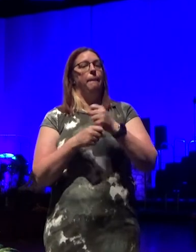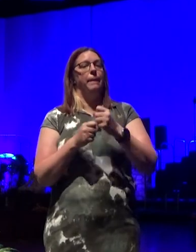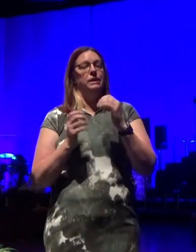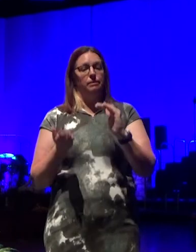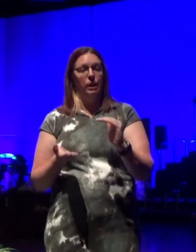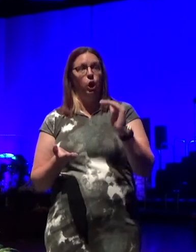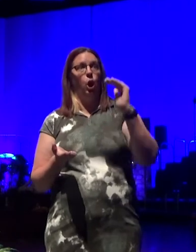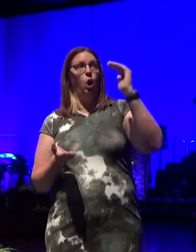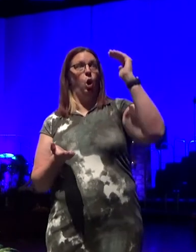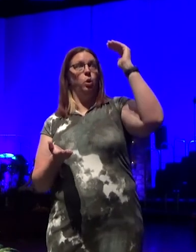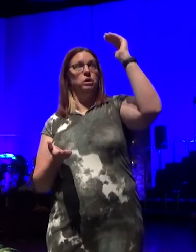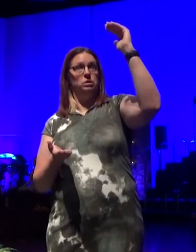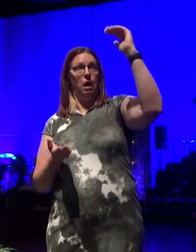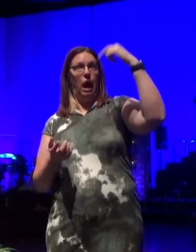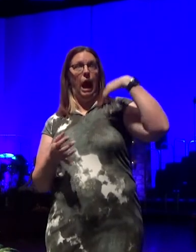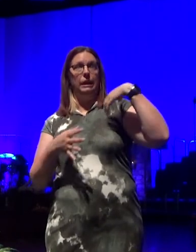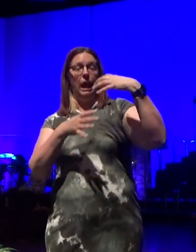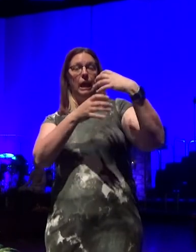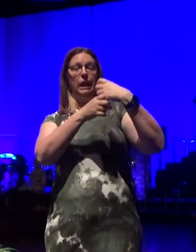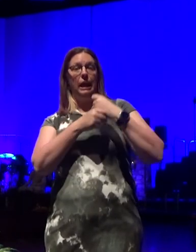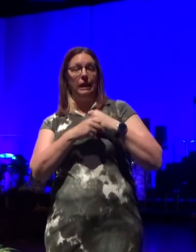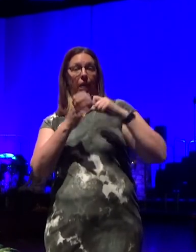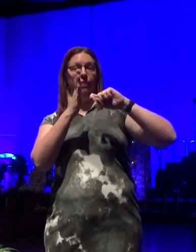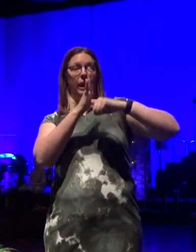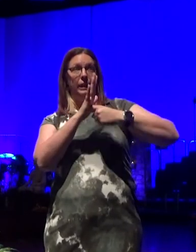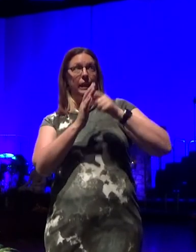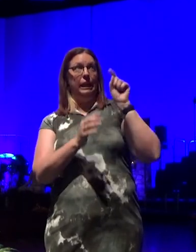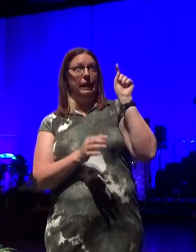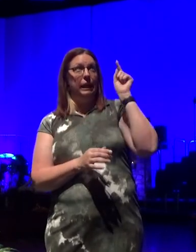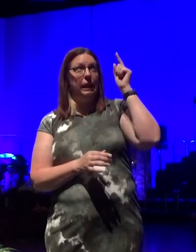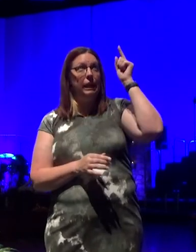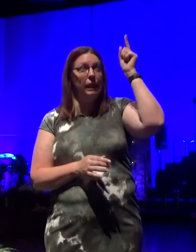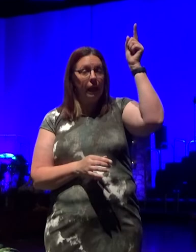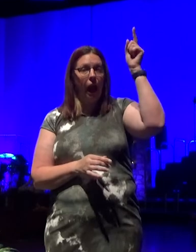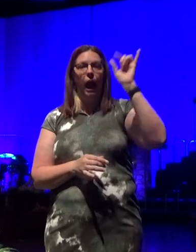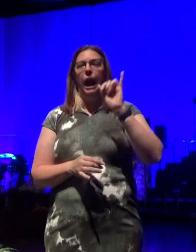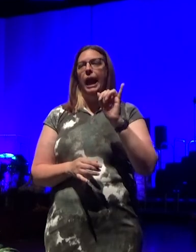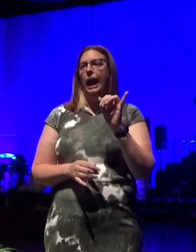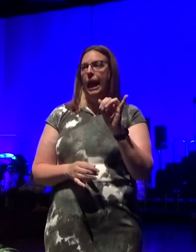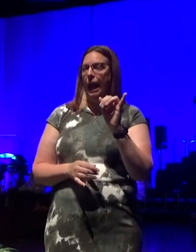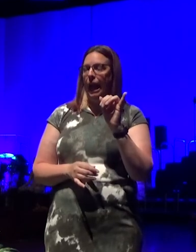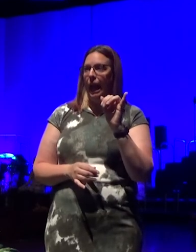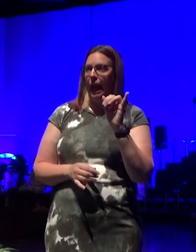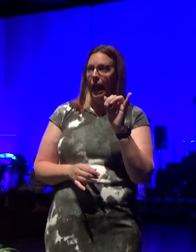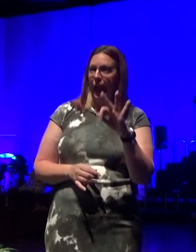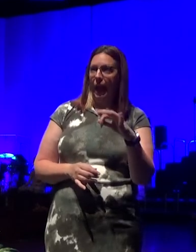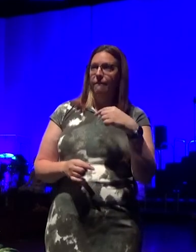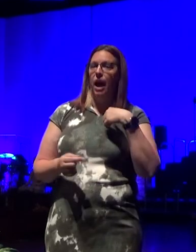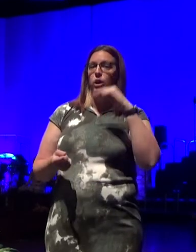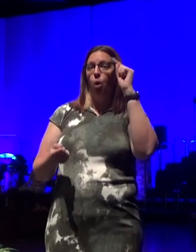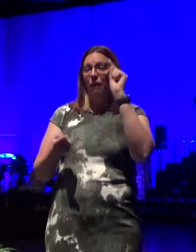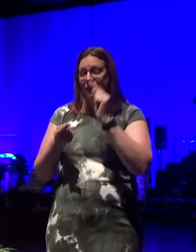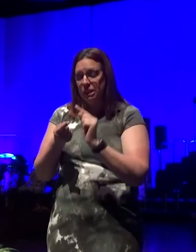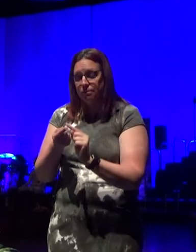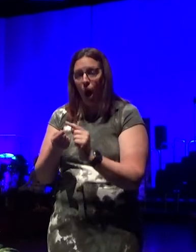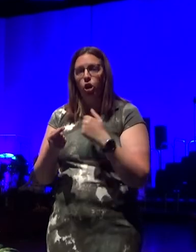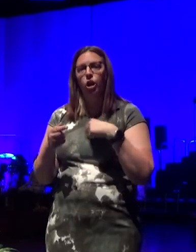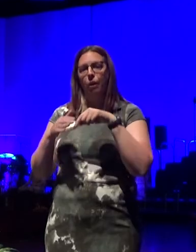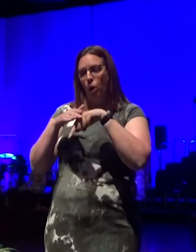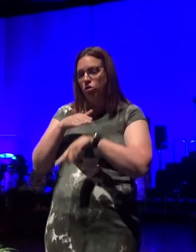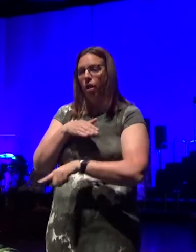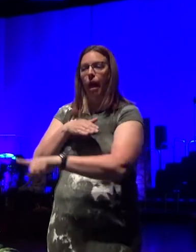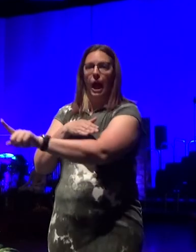key. And if it makes me grow smaller, I can creep under the door. So either way, I'll get into the garden, and I don't care